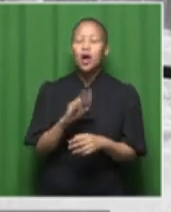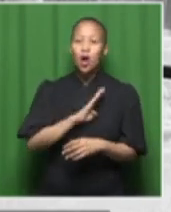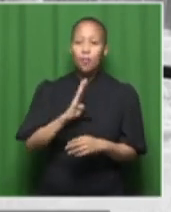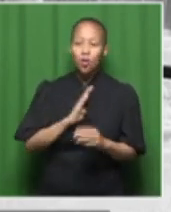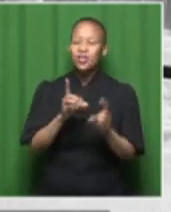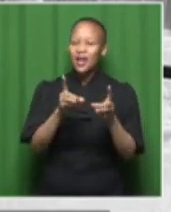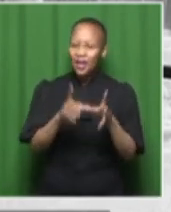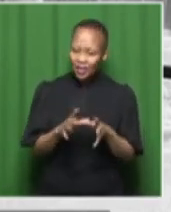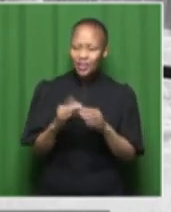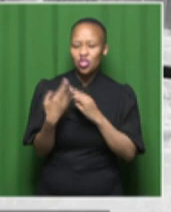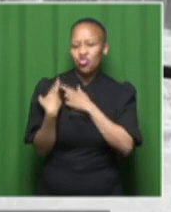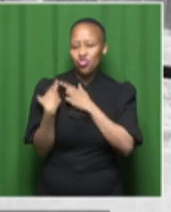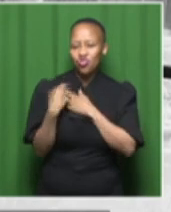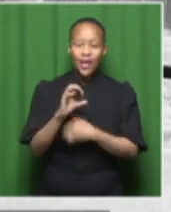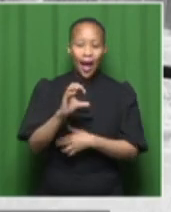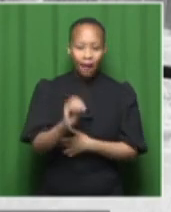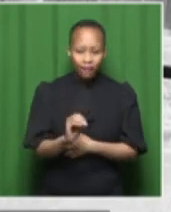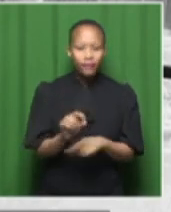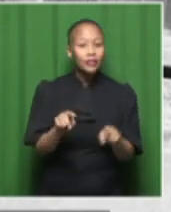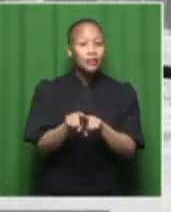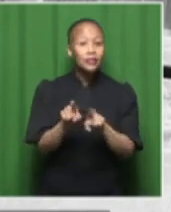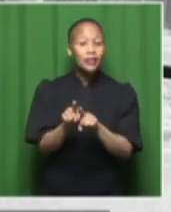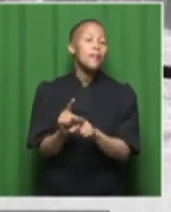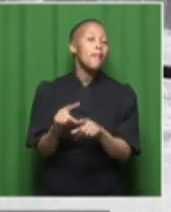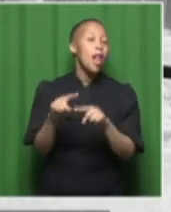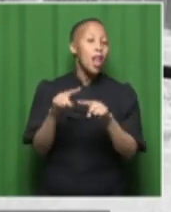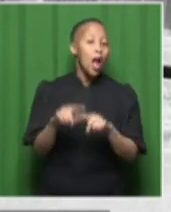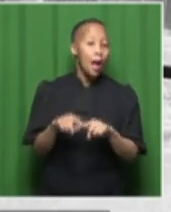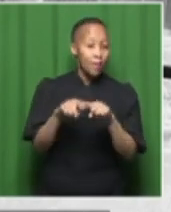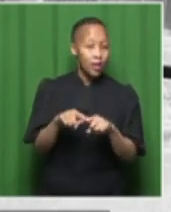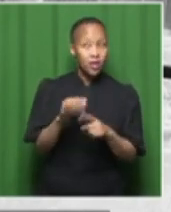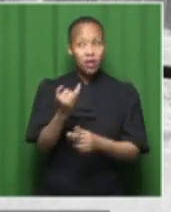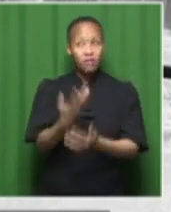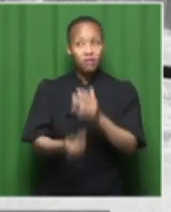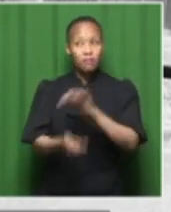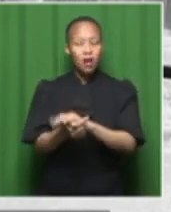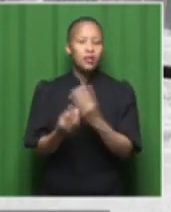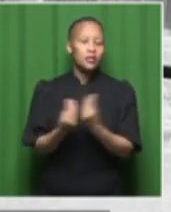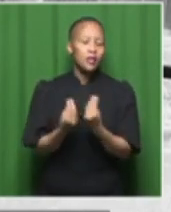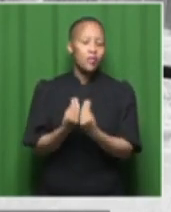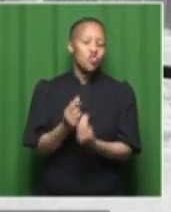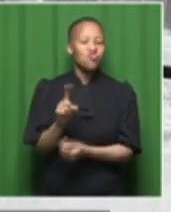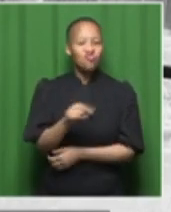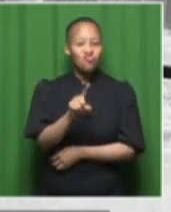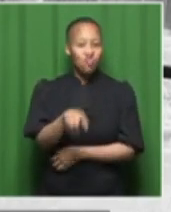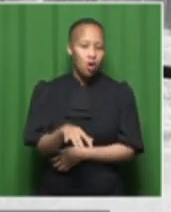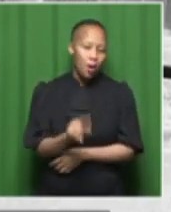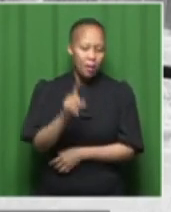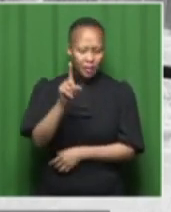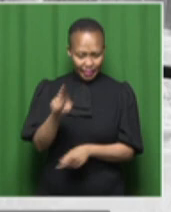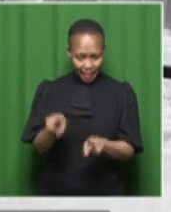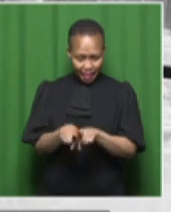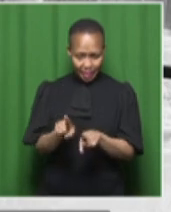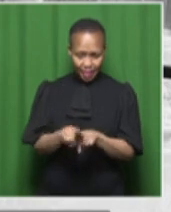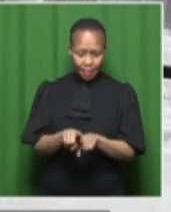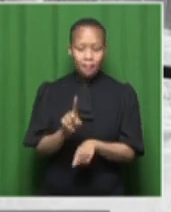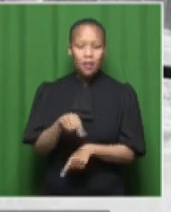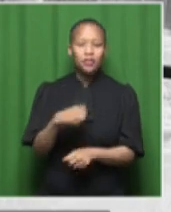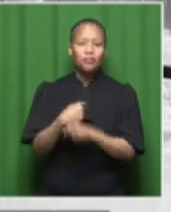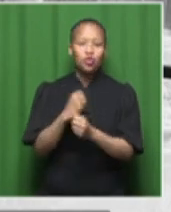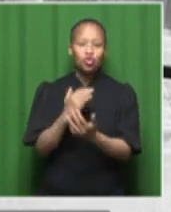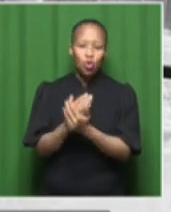and potential legal liability when things go wrong, and they oversee an entity and ensure that the entity survives and